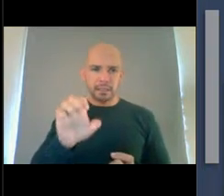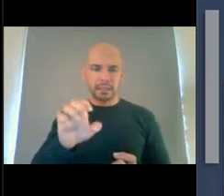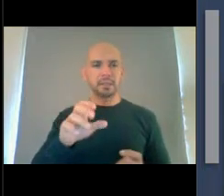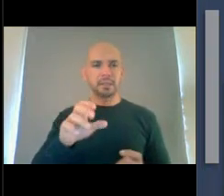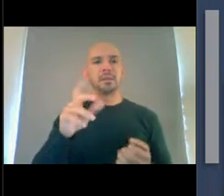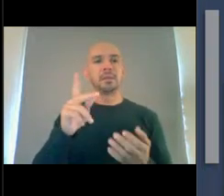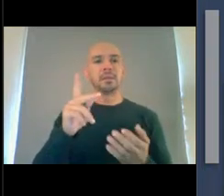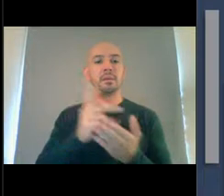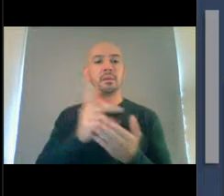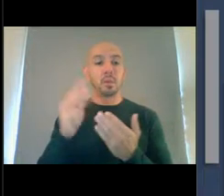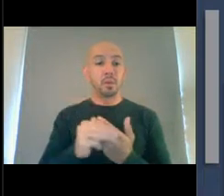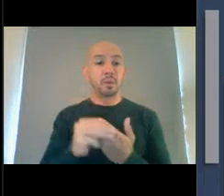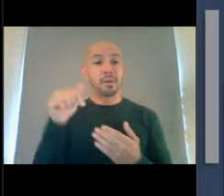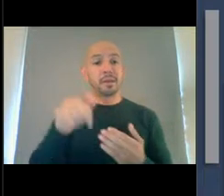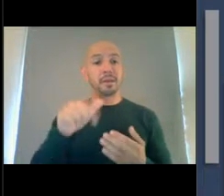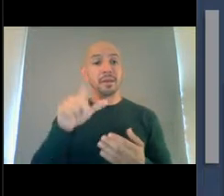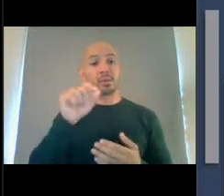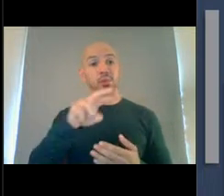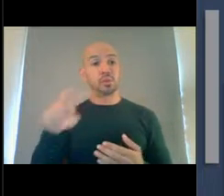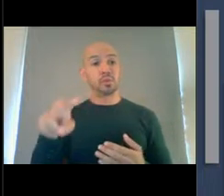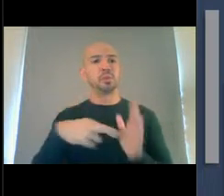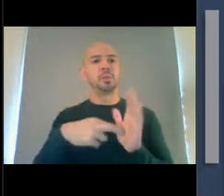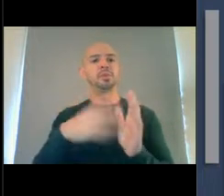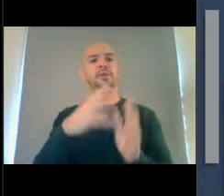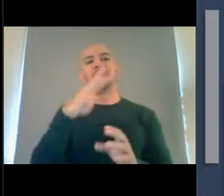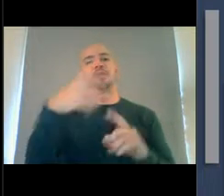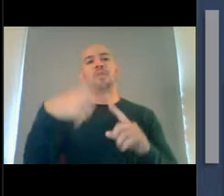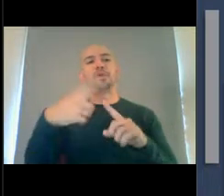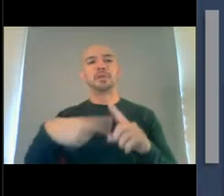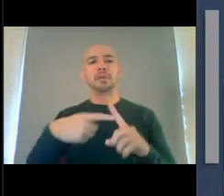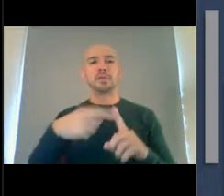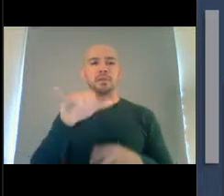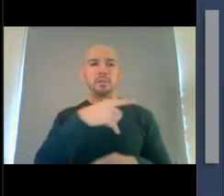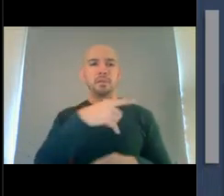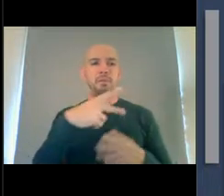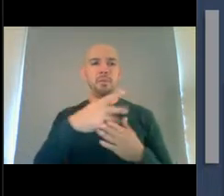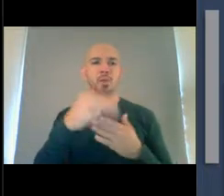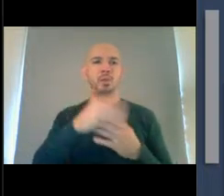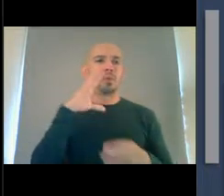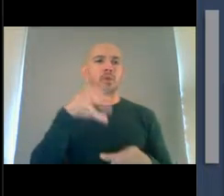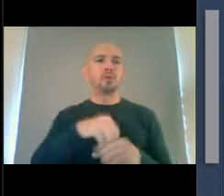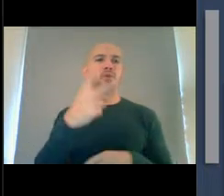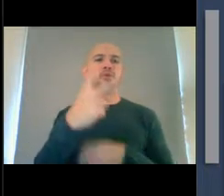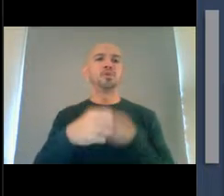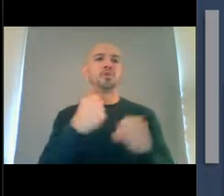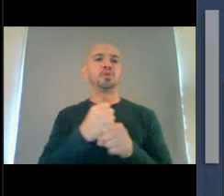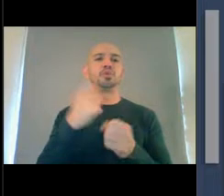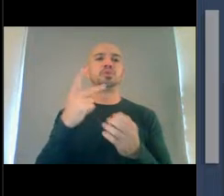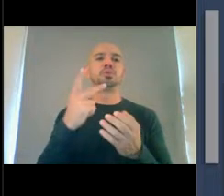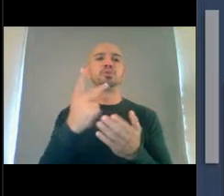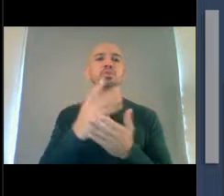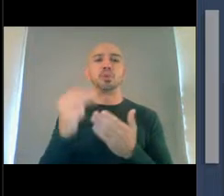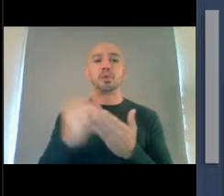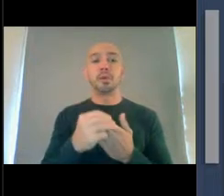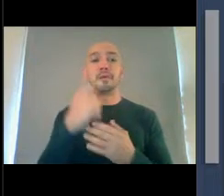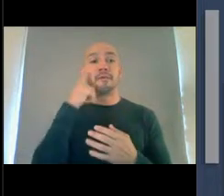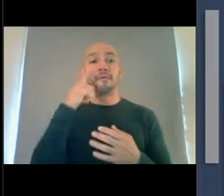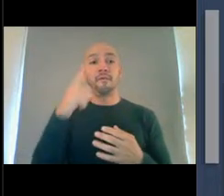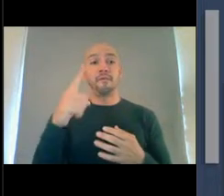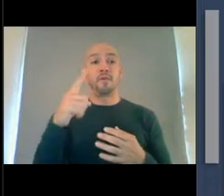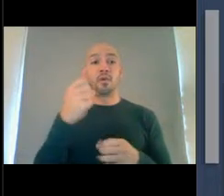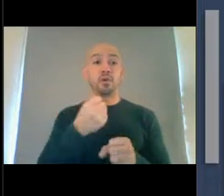formulaic program represents the fourth cycle of the program and will include two years of programming in fiscal years